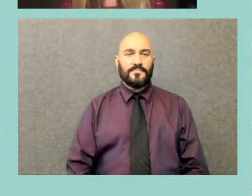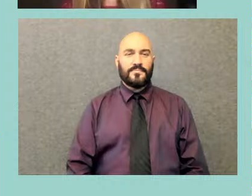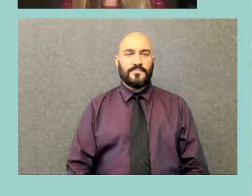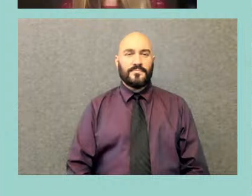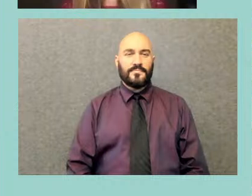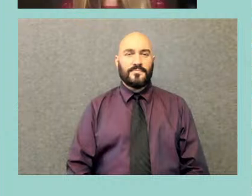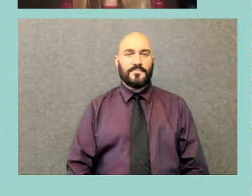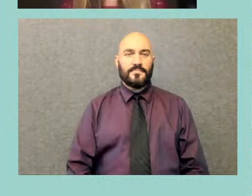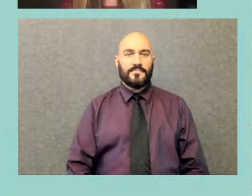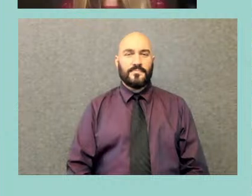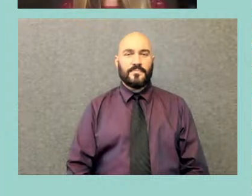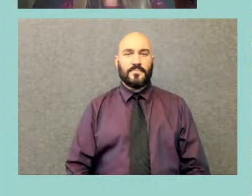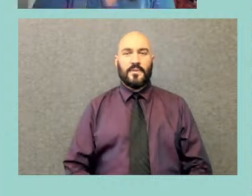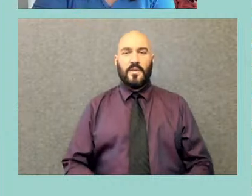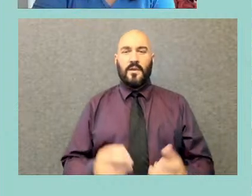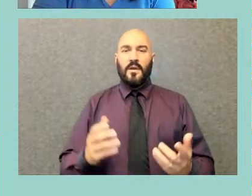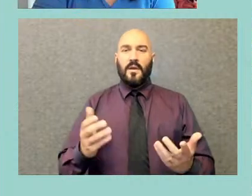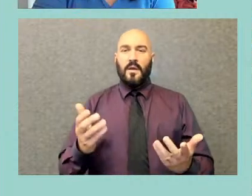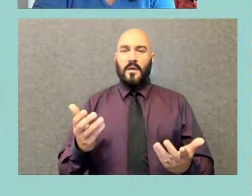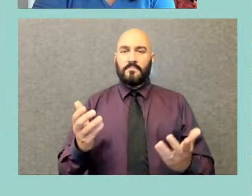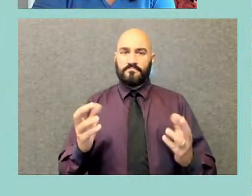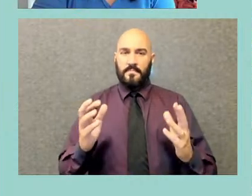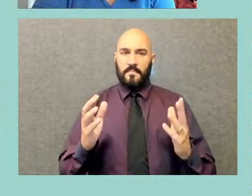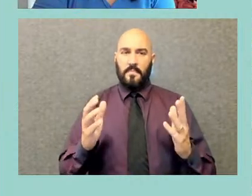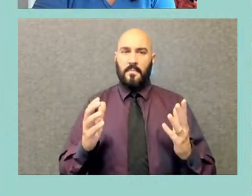May we carry